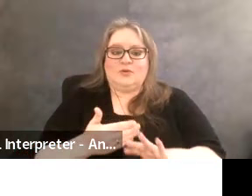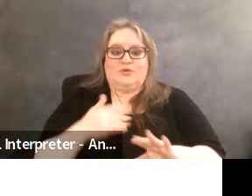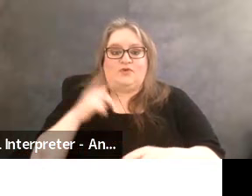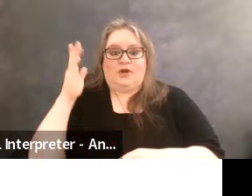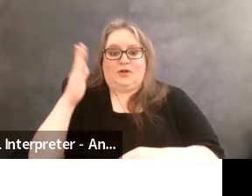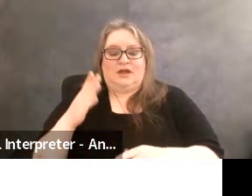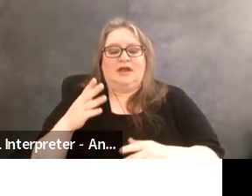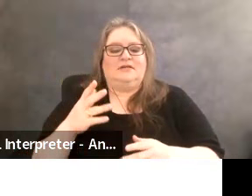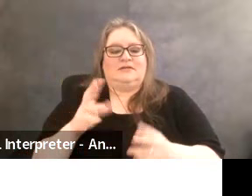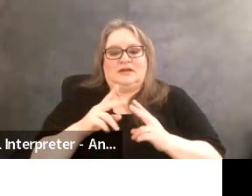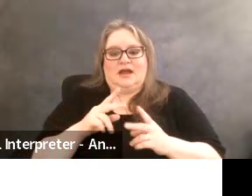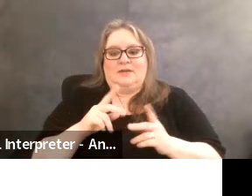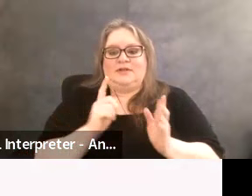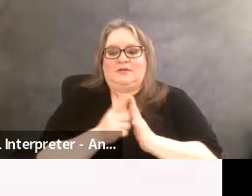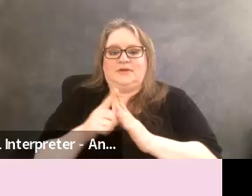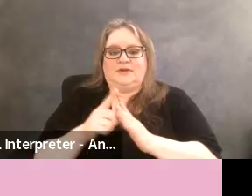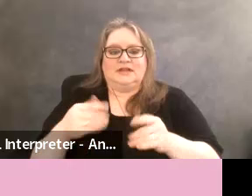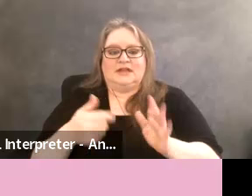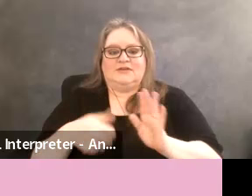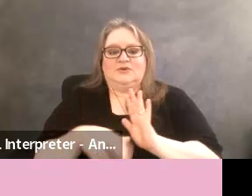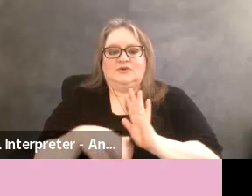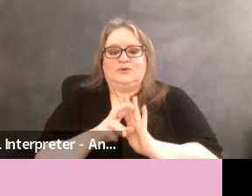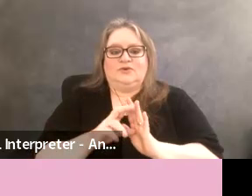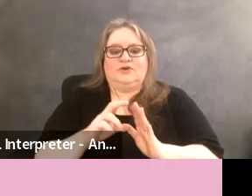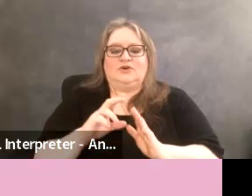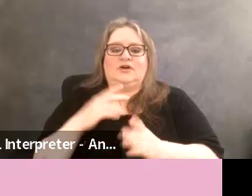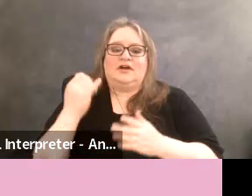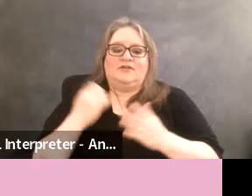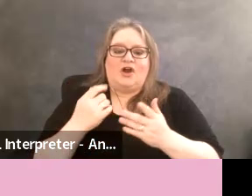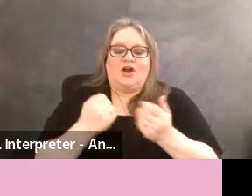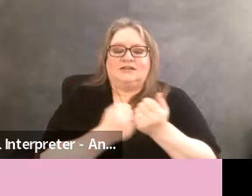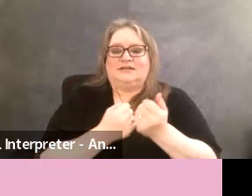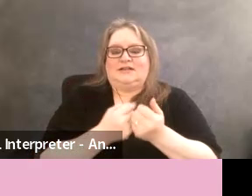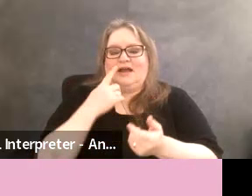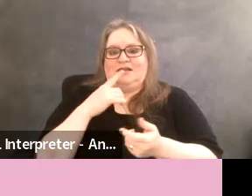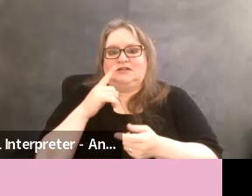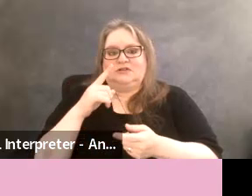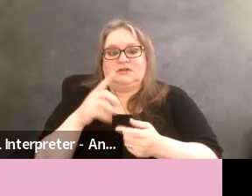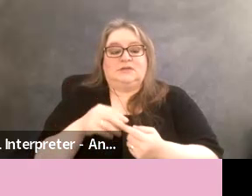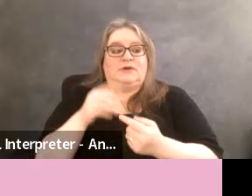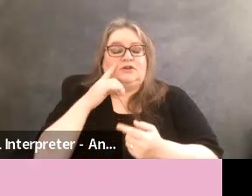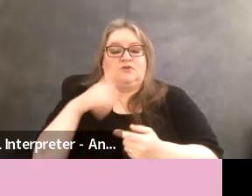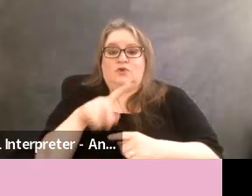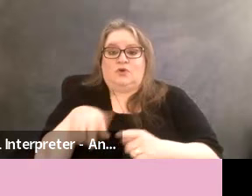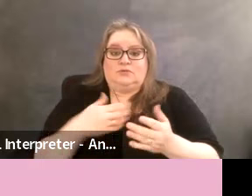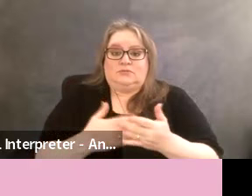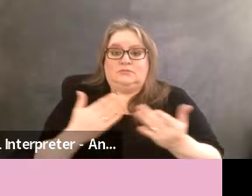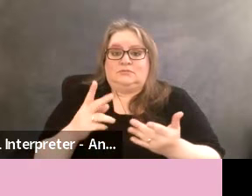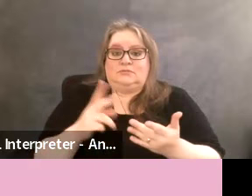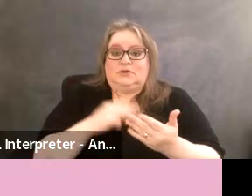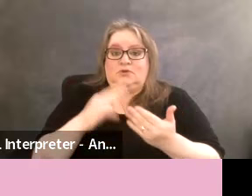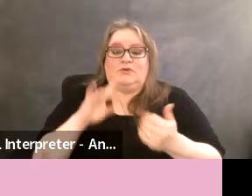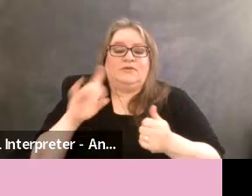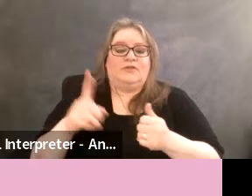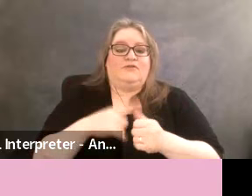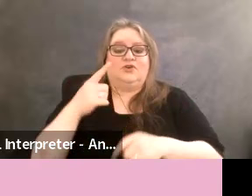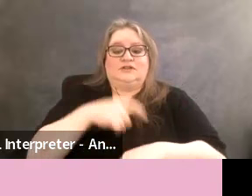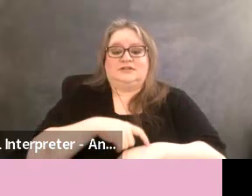I just want to take a couple of minutes to give you a quick overview of Arts Alliance, especially for those of you coming to our program for the first time.